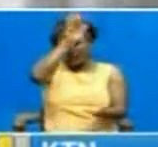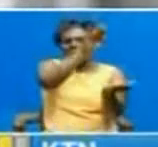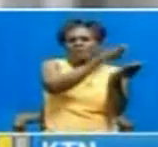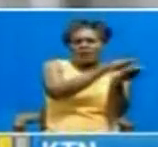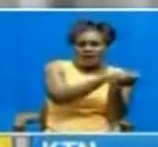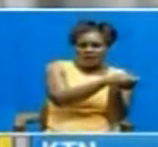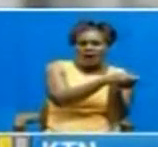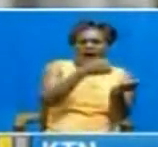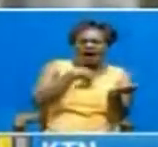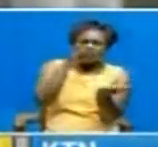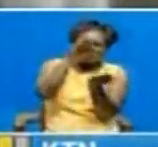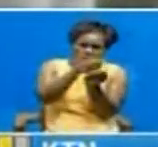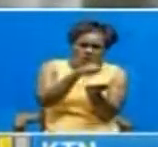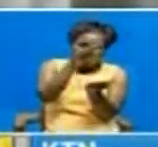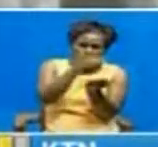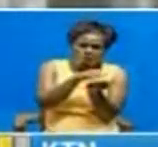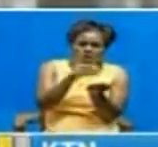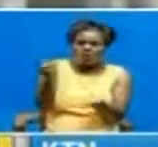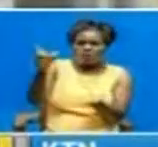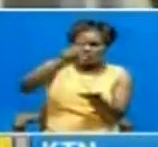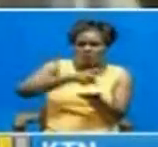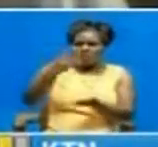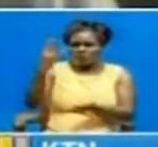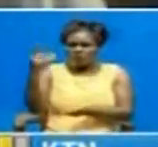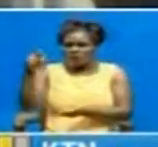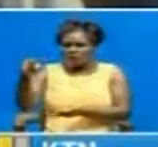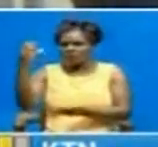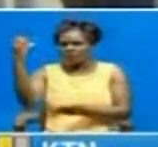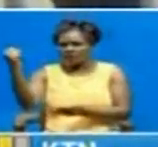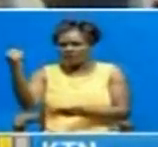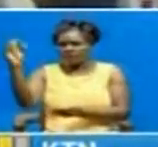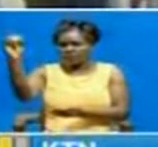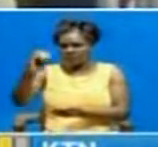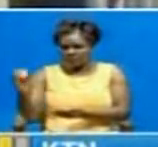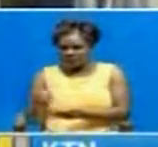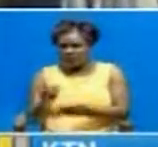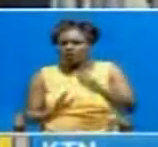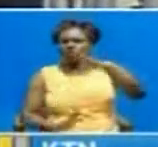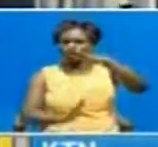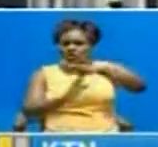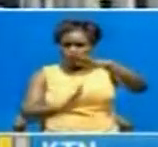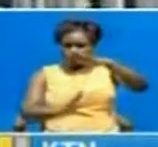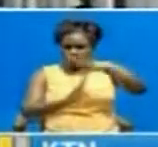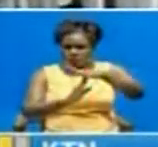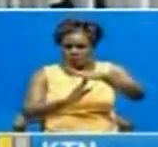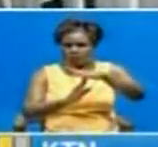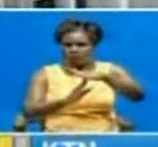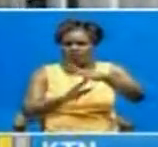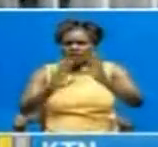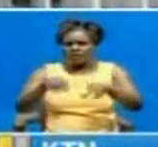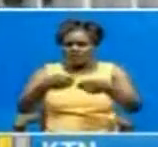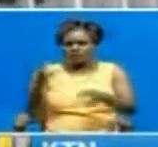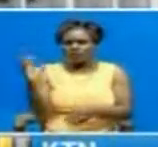as offering the lowest rates in the country with a 4.57% premium on the top of the reference rate, giving